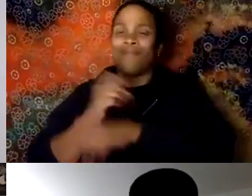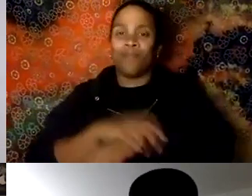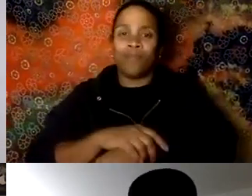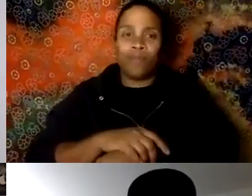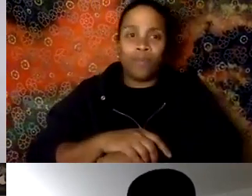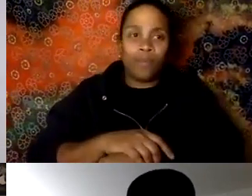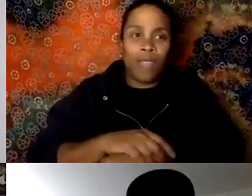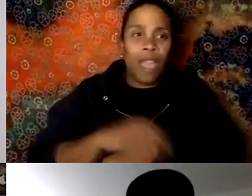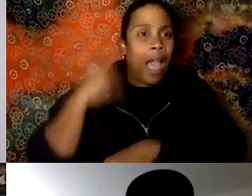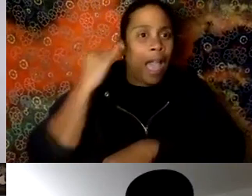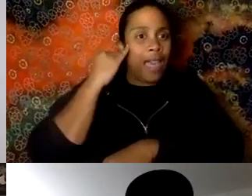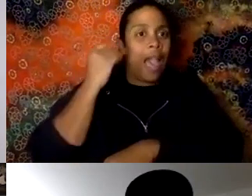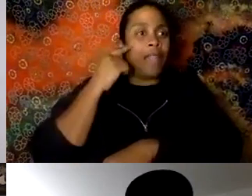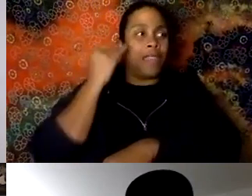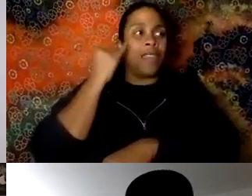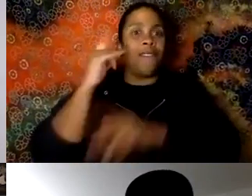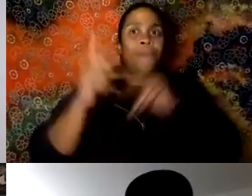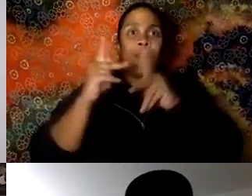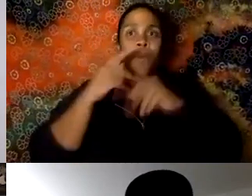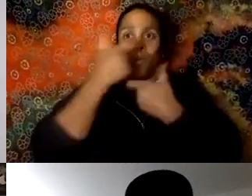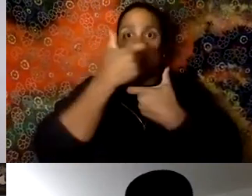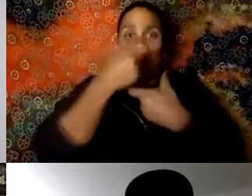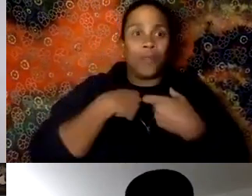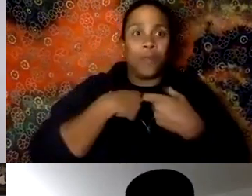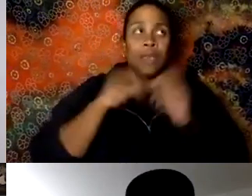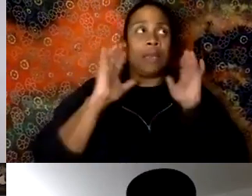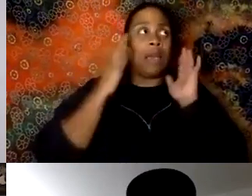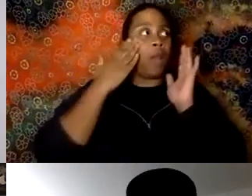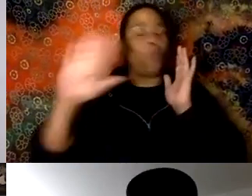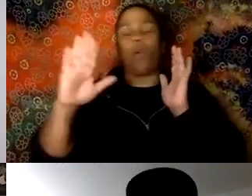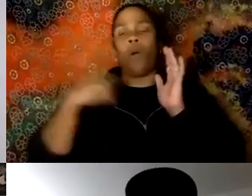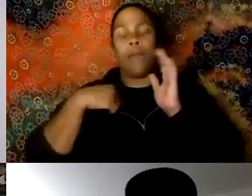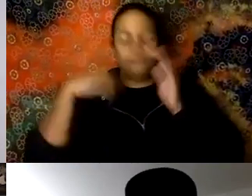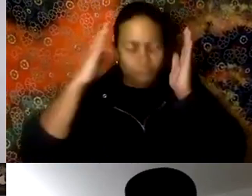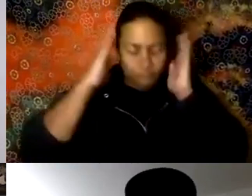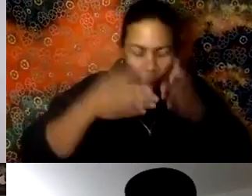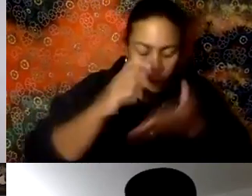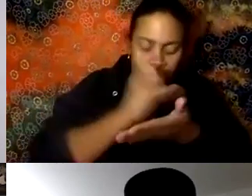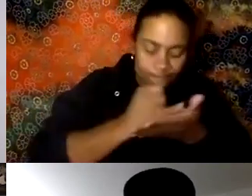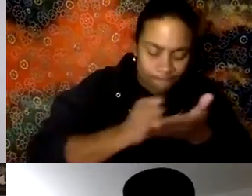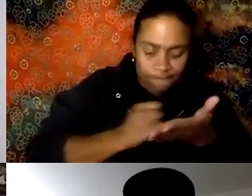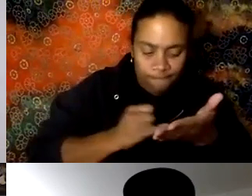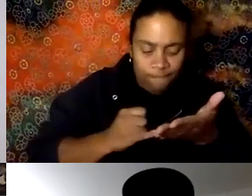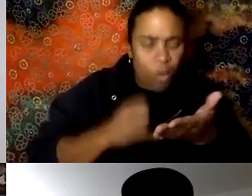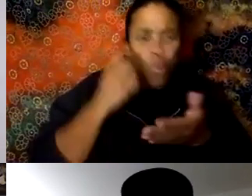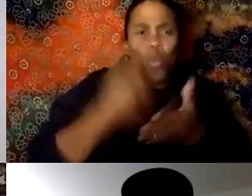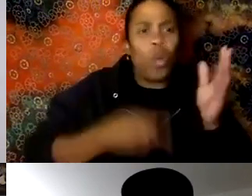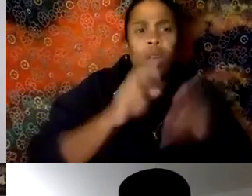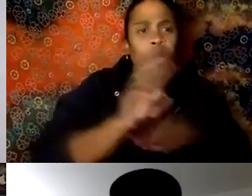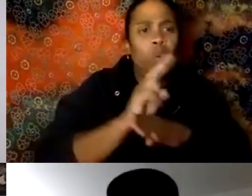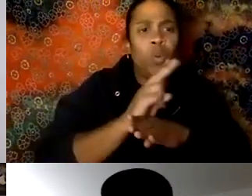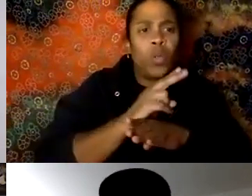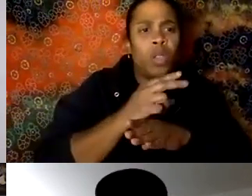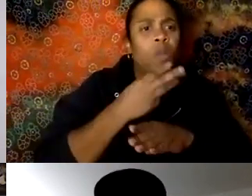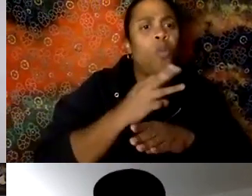watching me, I wouldn't even know because I'm like in the zone. Exactly. The Shift Witch asked, what medium are you using? It looked like watercolor type something, but I don't know, what is